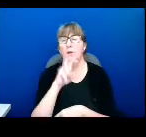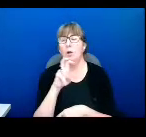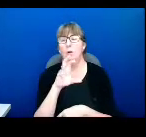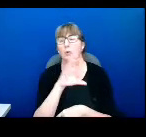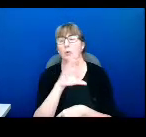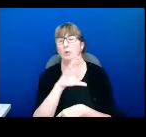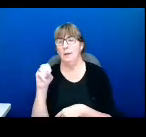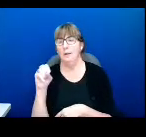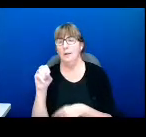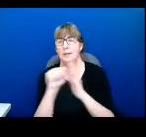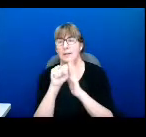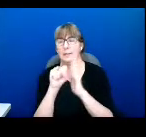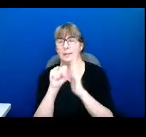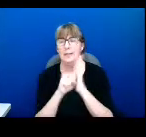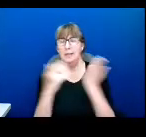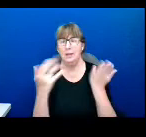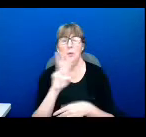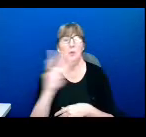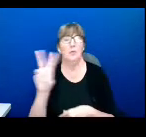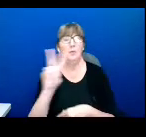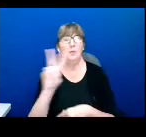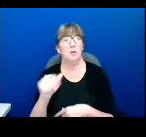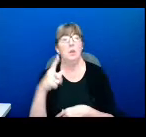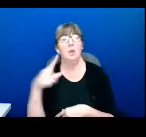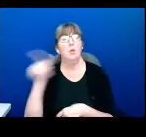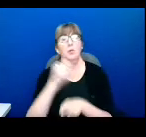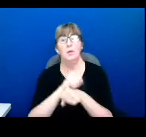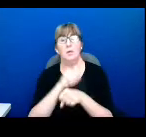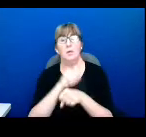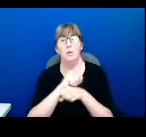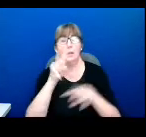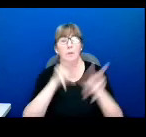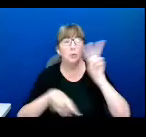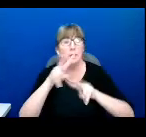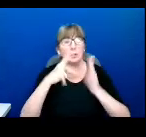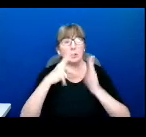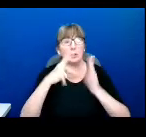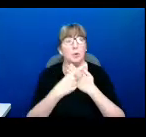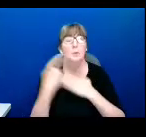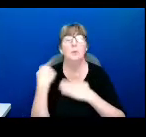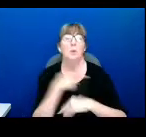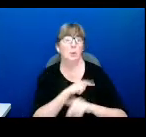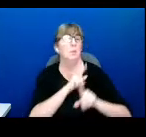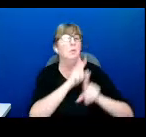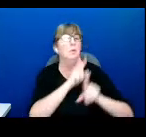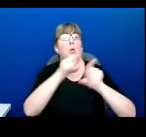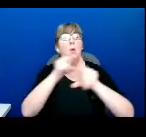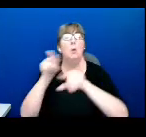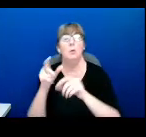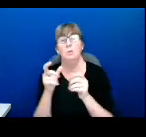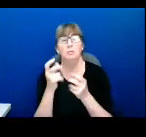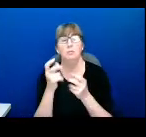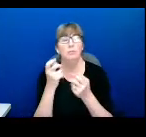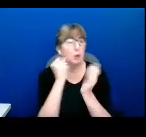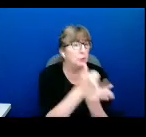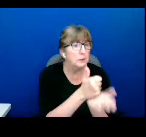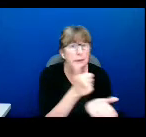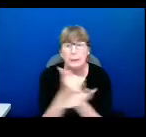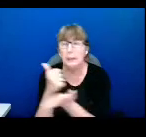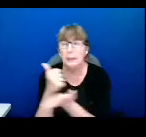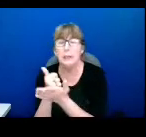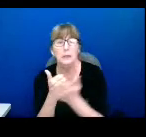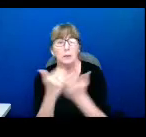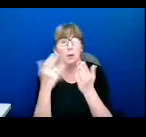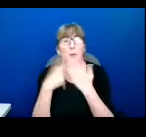Virginia. Those that already have work exploration programs, we come around and try to assist them and enhance the program.